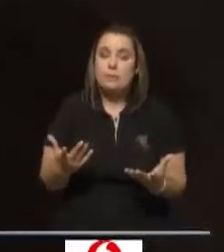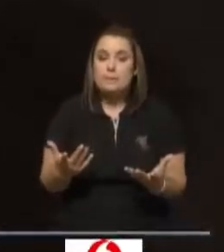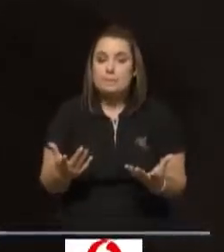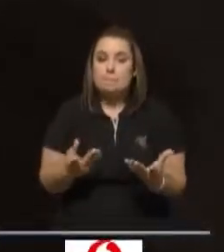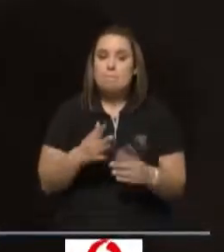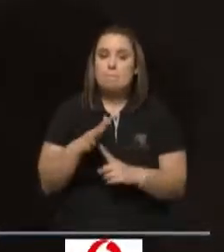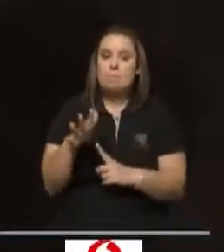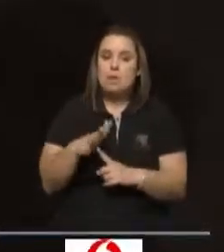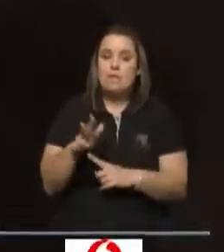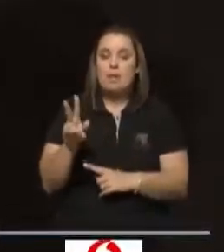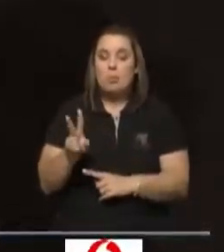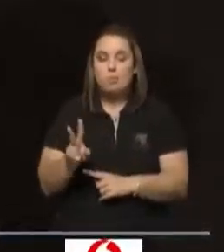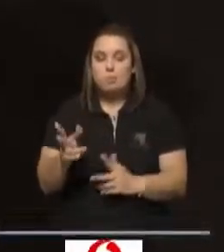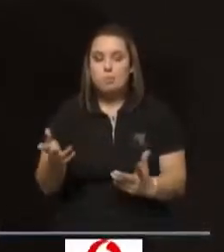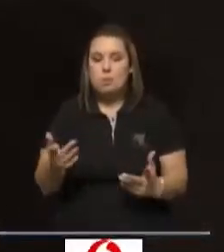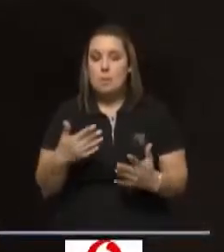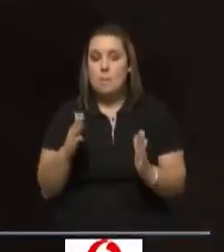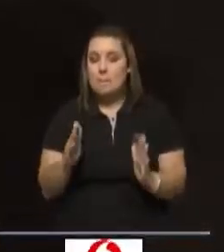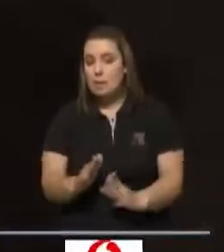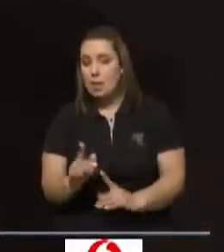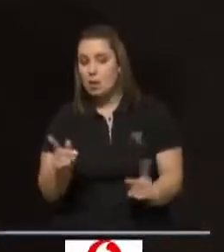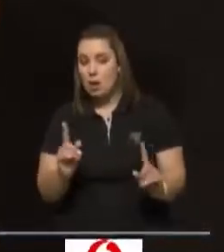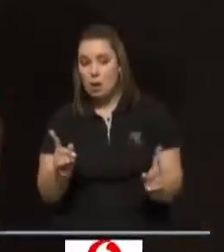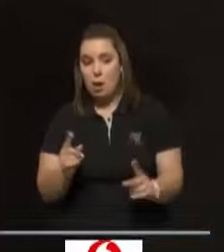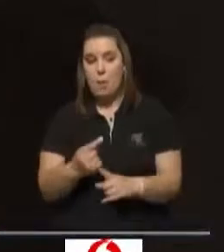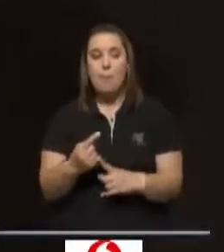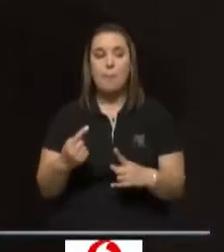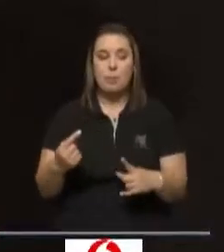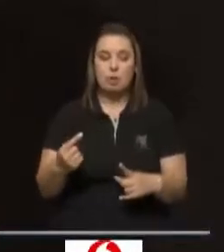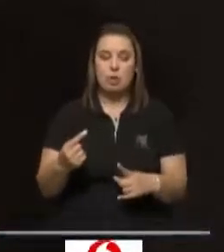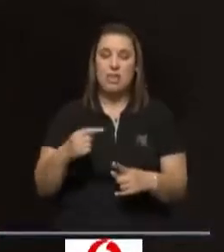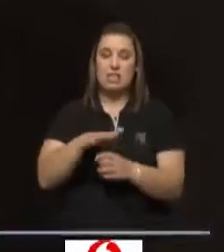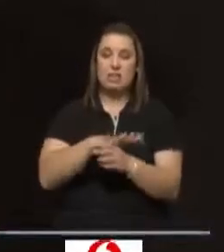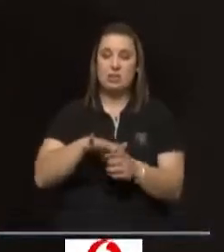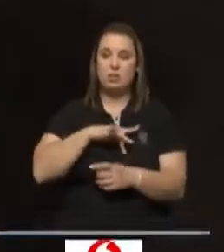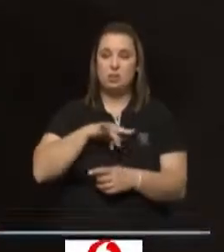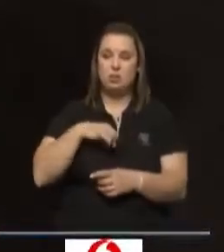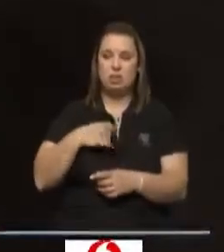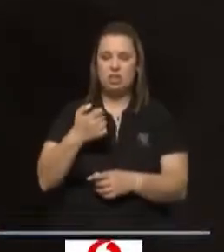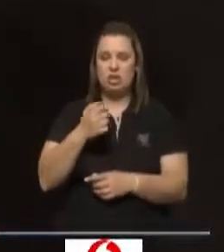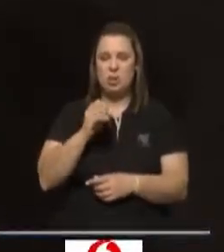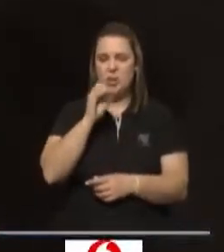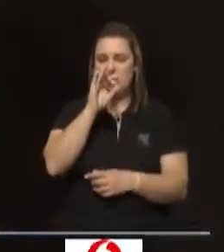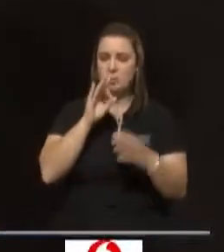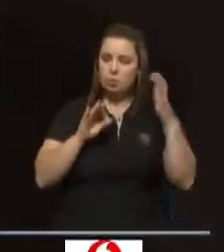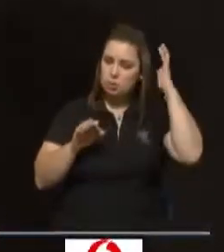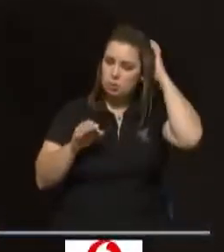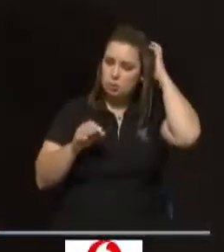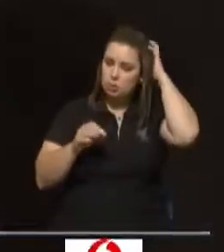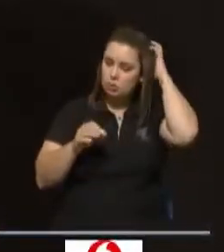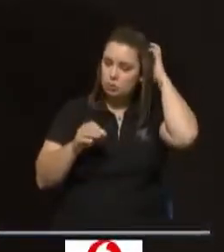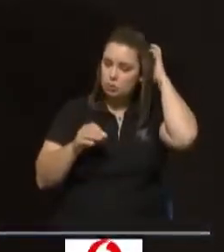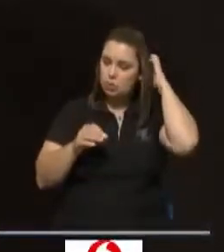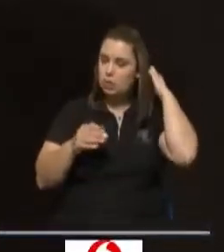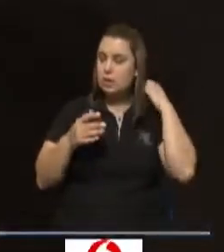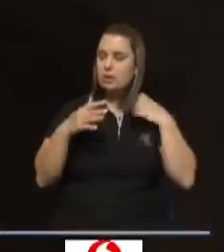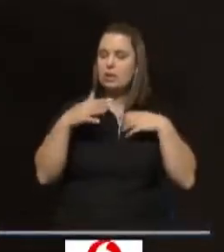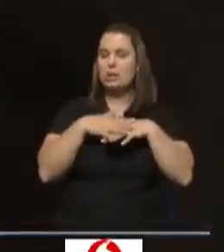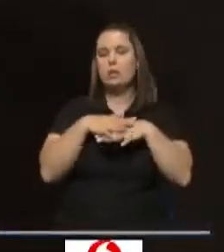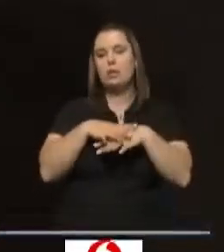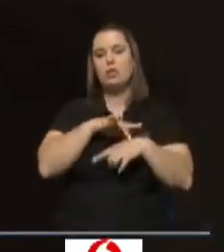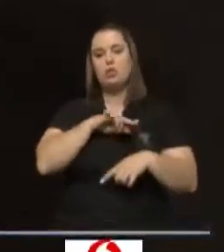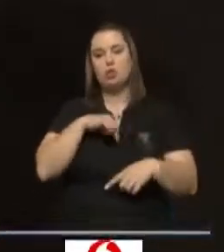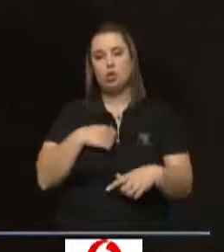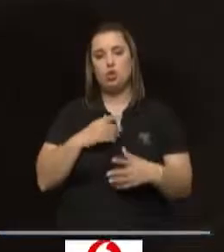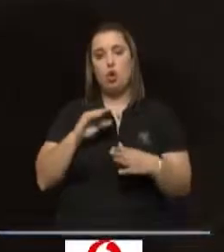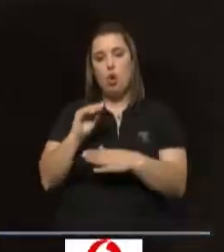it has good intentions, but has these side effects that are very detrimental. So about 50% of the